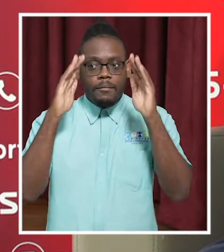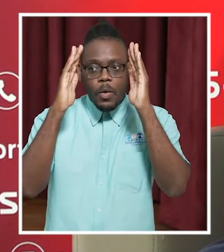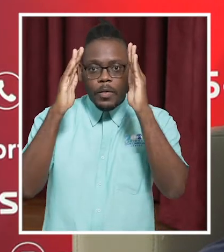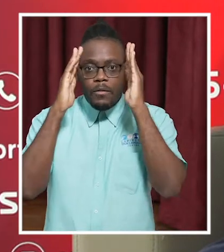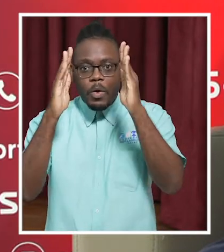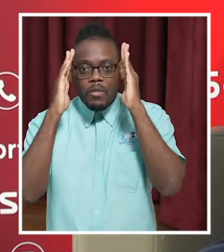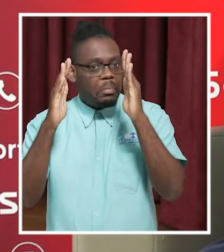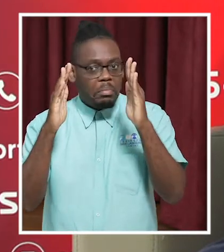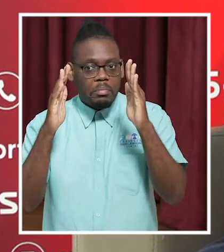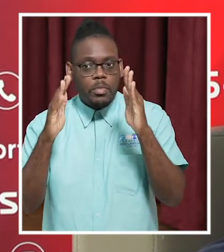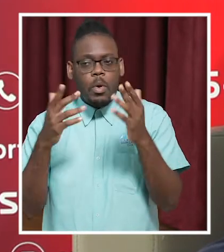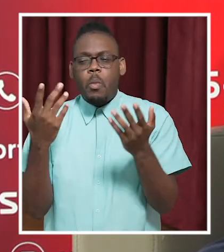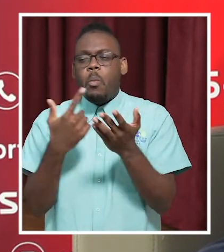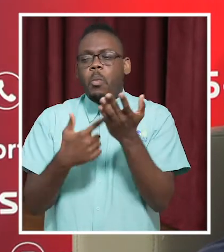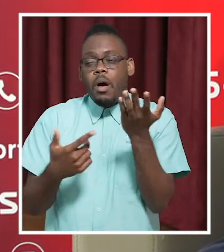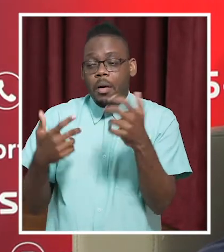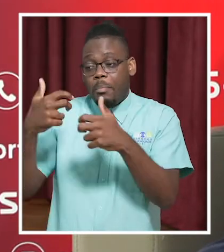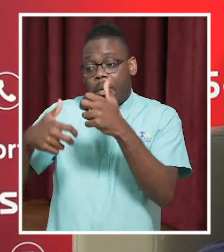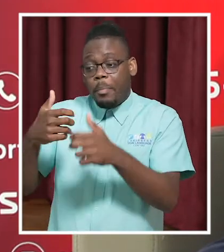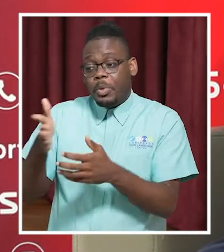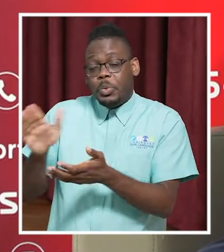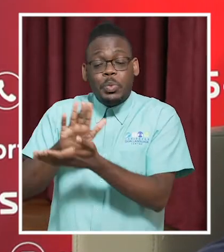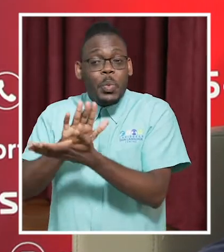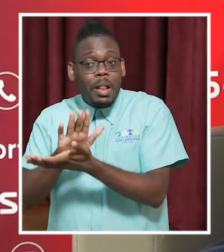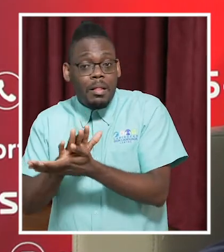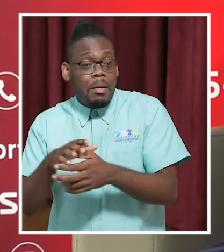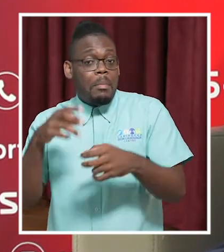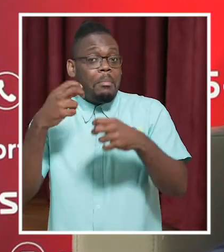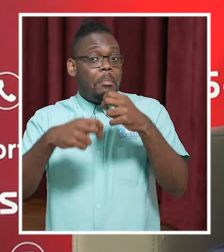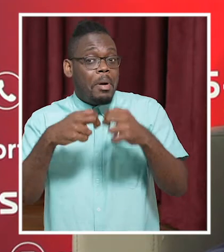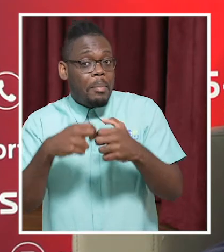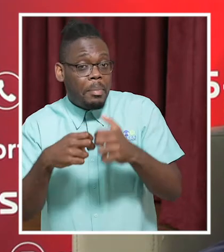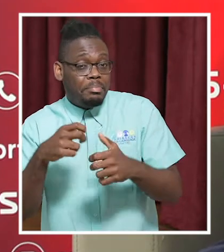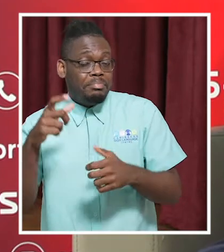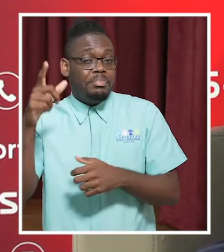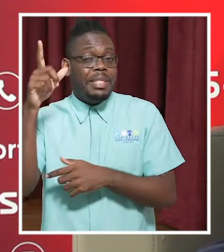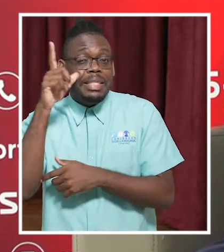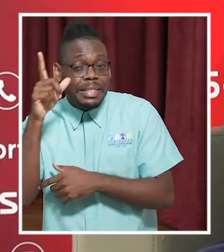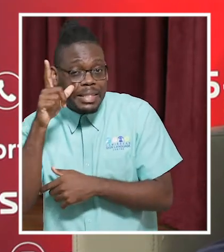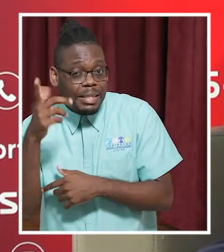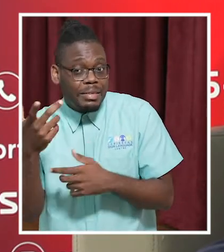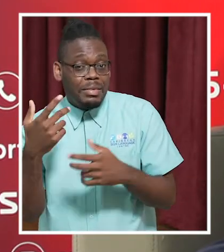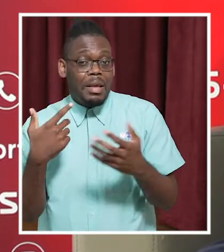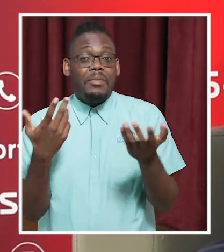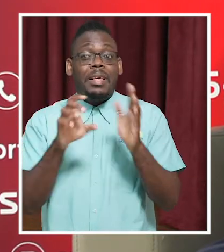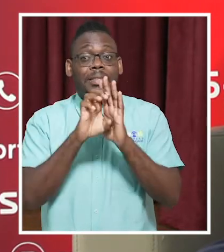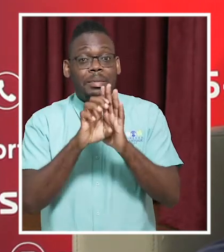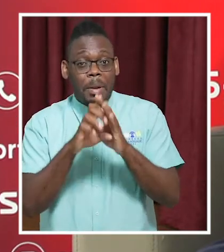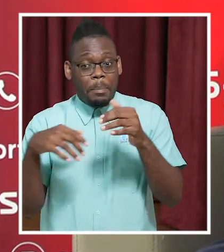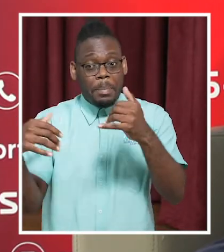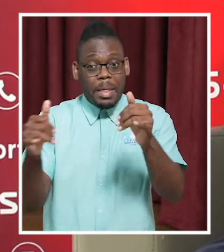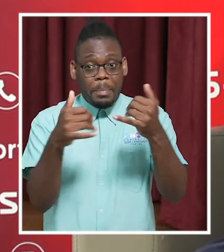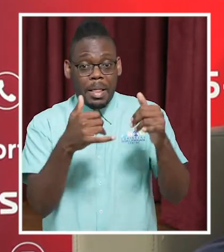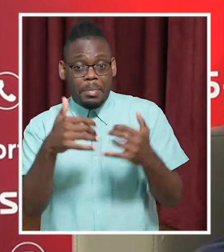with following instructions, and therefore even in terms of playing games and interacting with their friends, they tend to